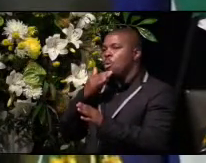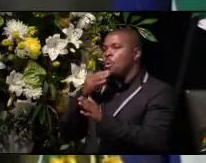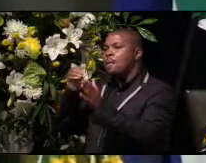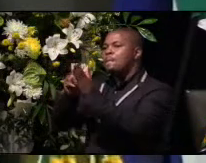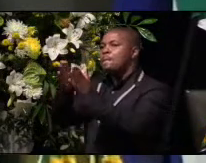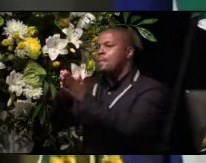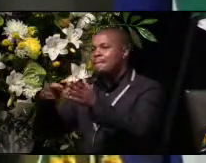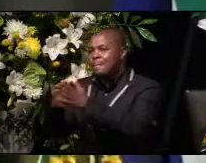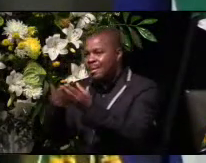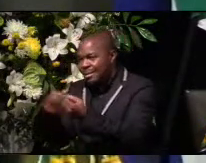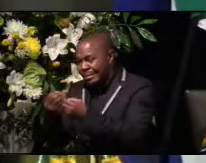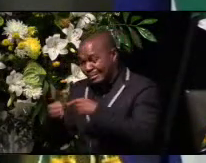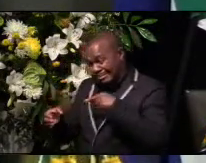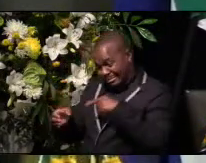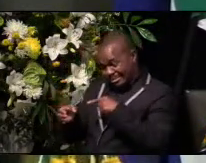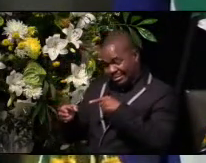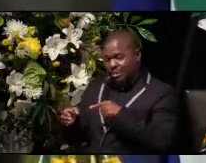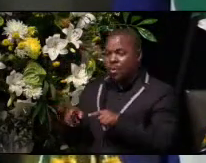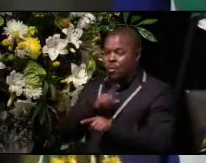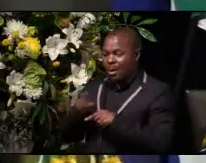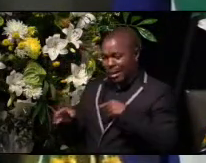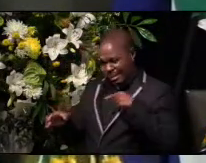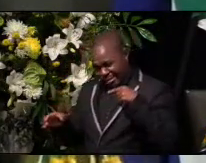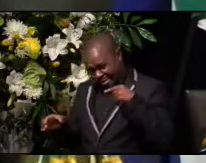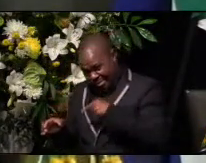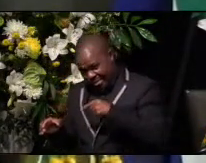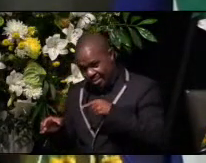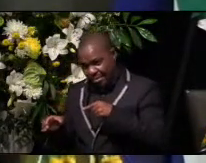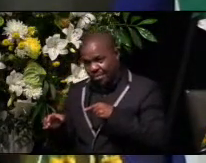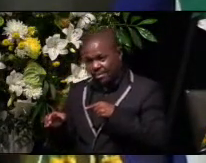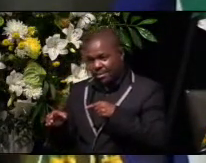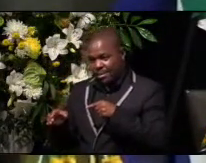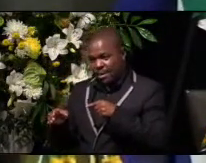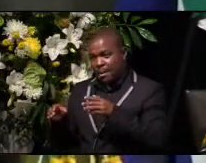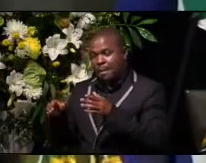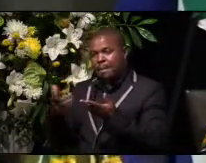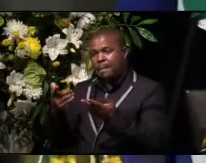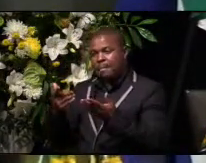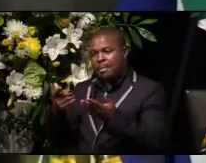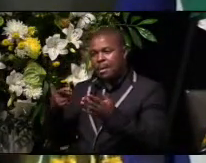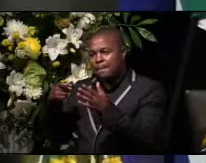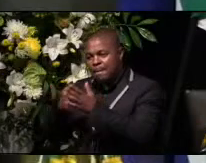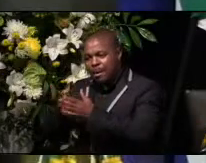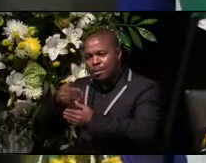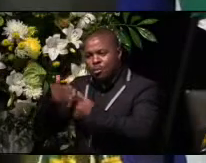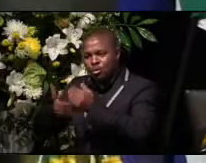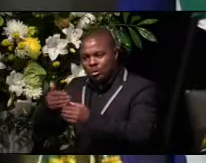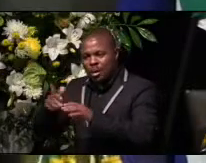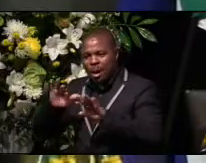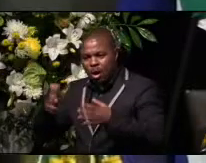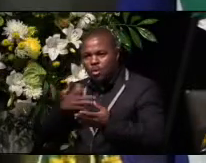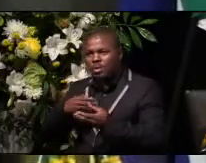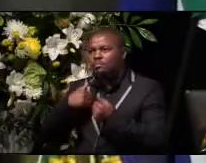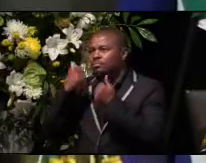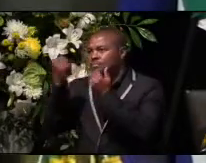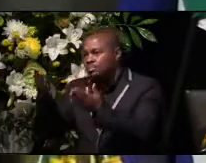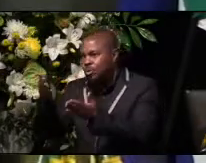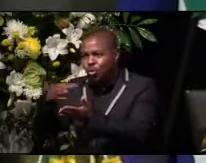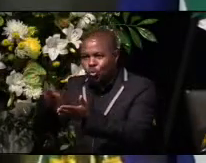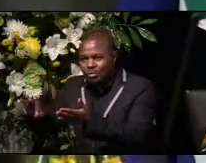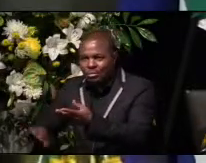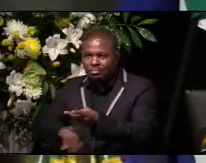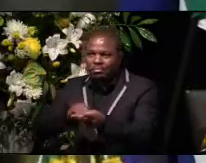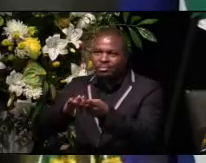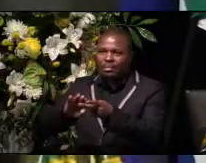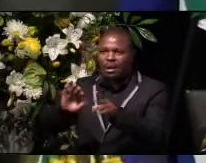an absolutely key element element of government of the allocation of contracts of the